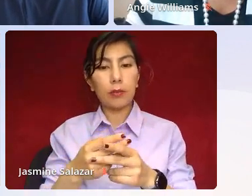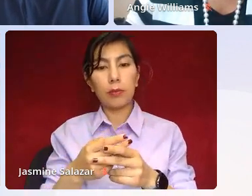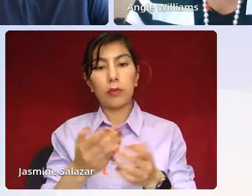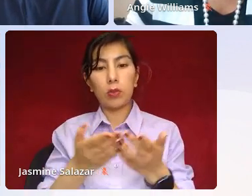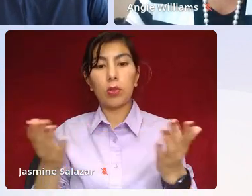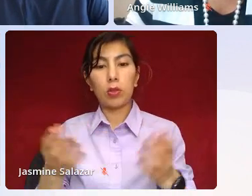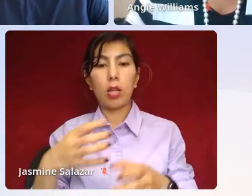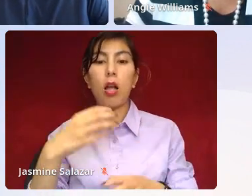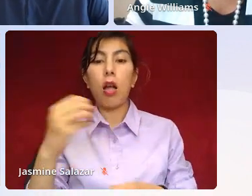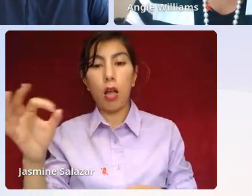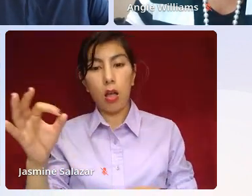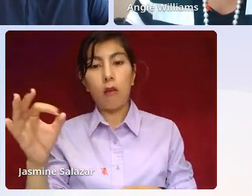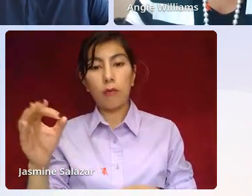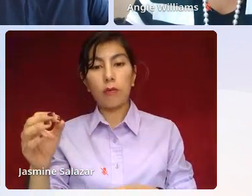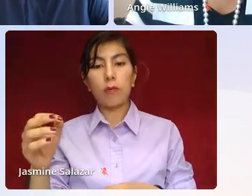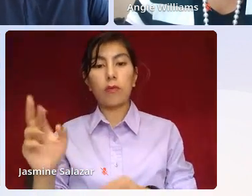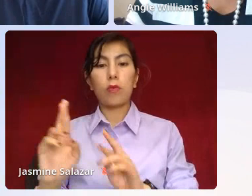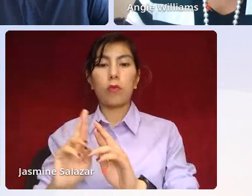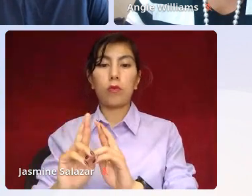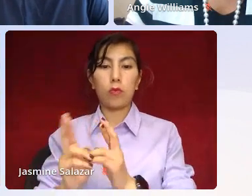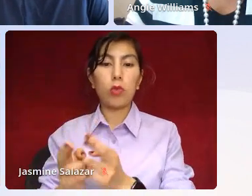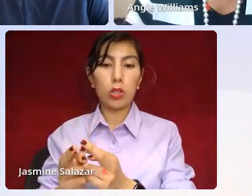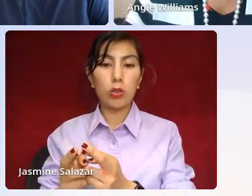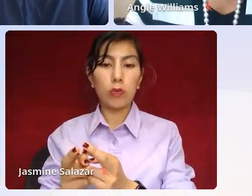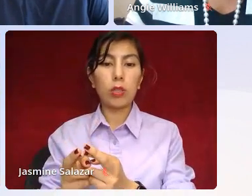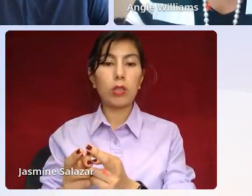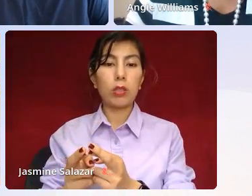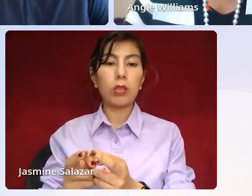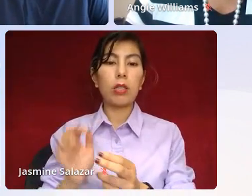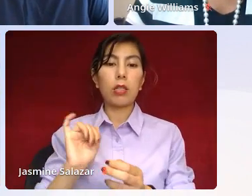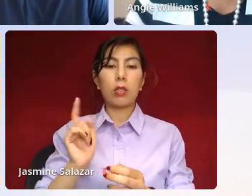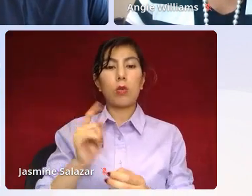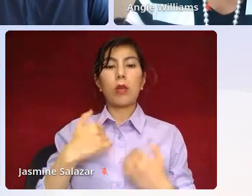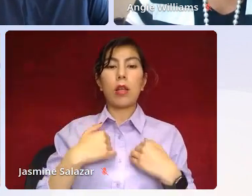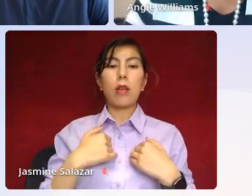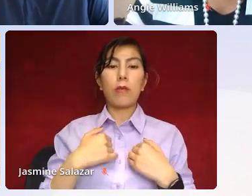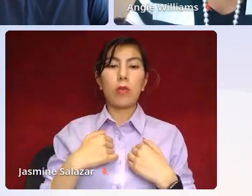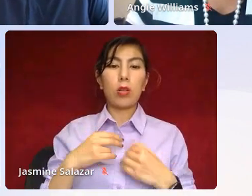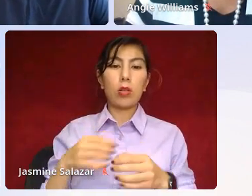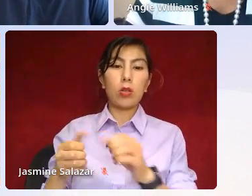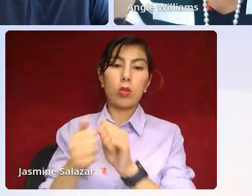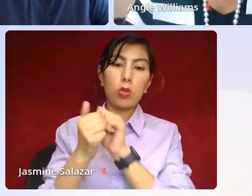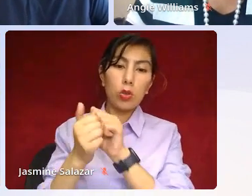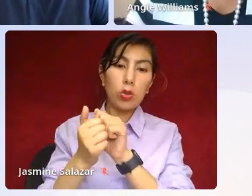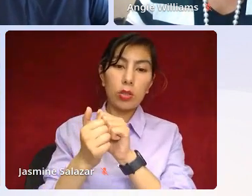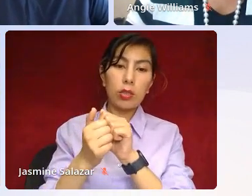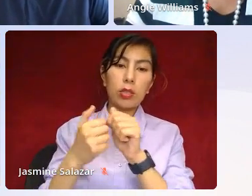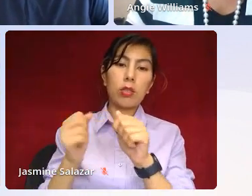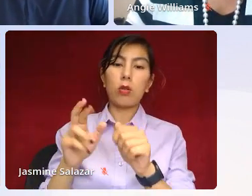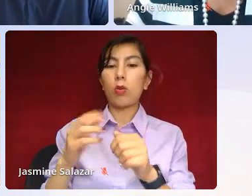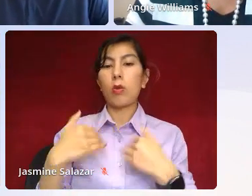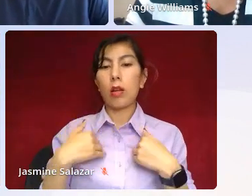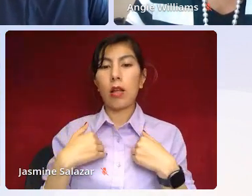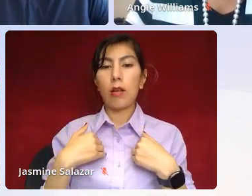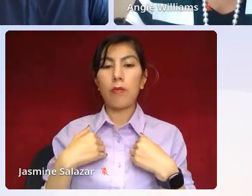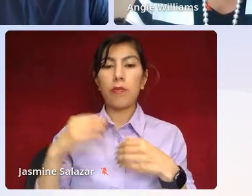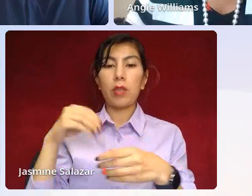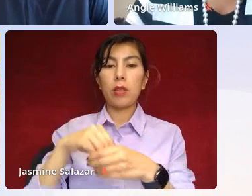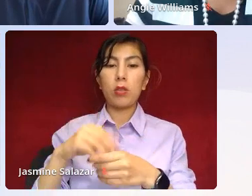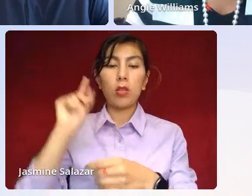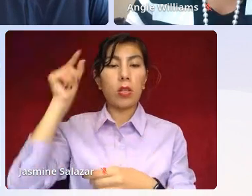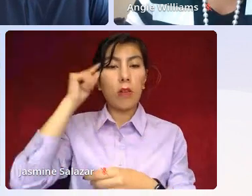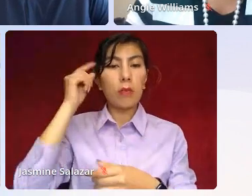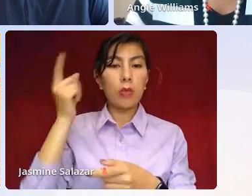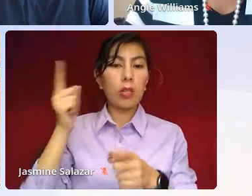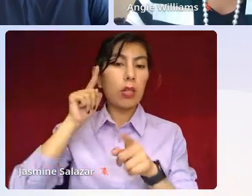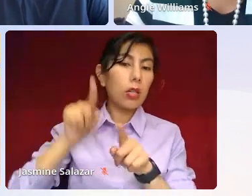because that's where we have our sovereign unity. That's where we're able to, have intergovernment agreements with